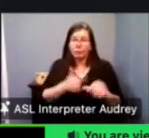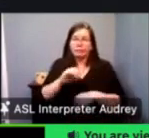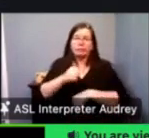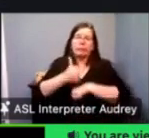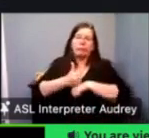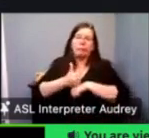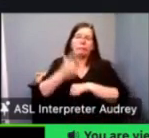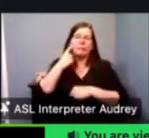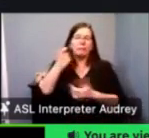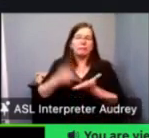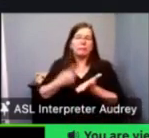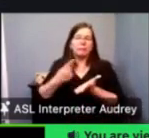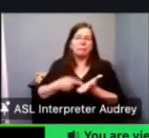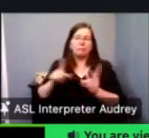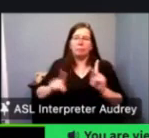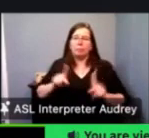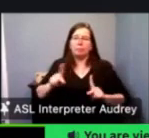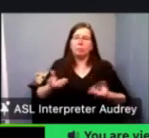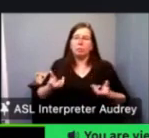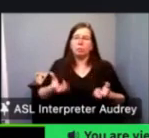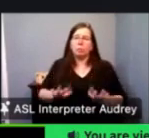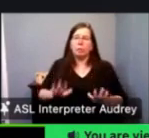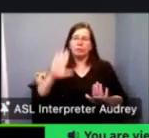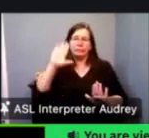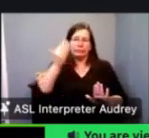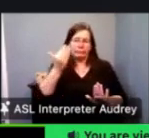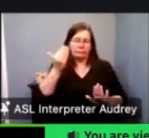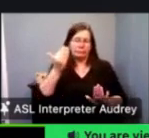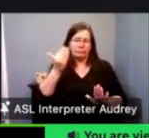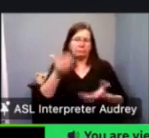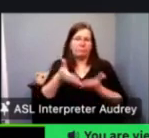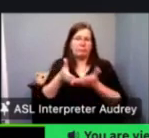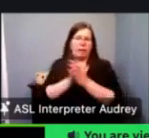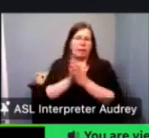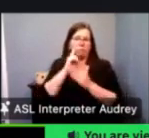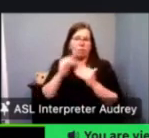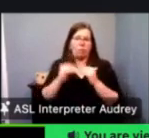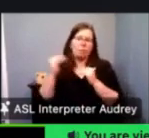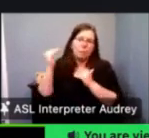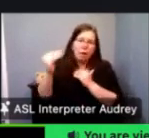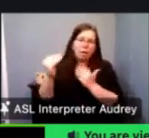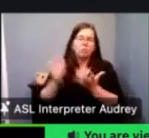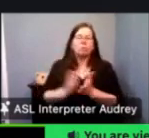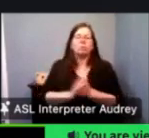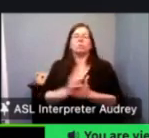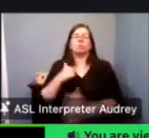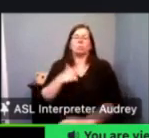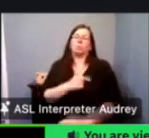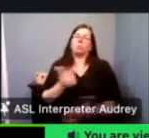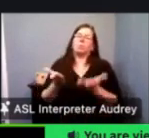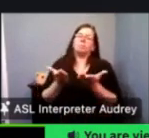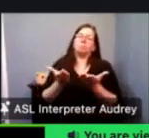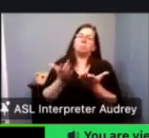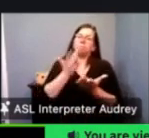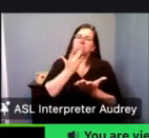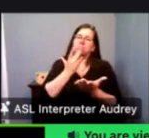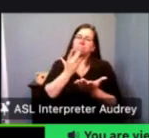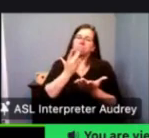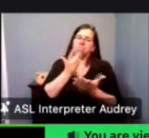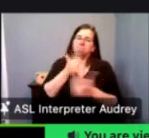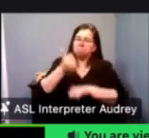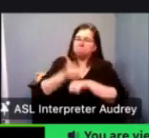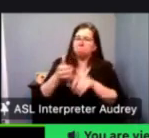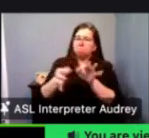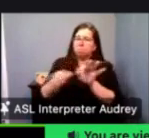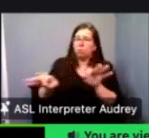because sometimes people don't like to seem like they're asking for too much So we like to frame it as, what do you